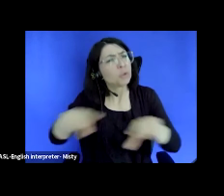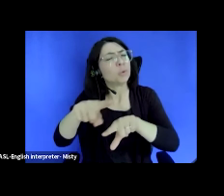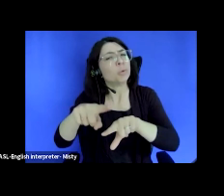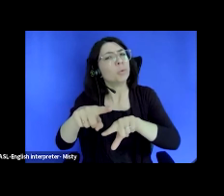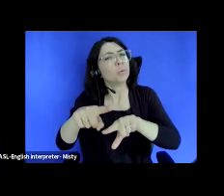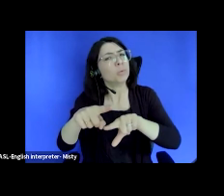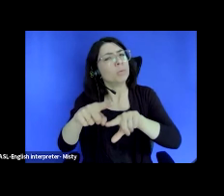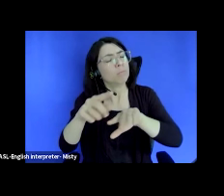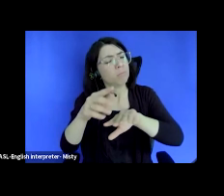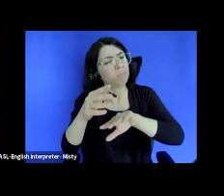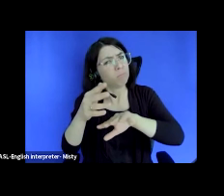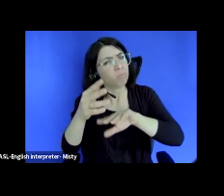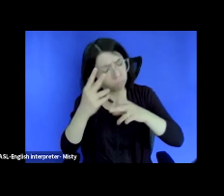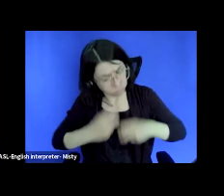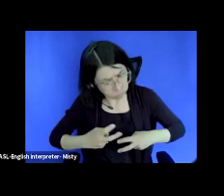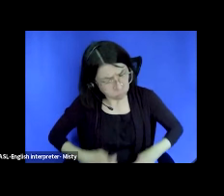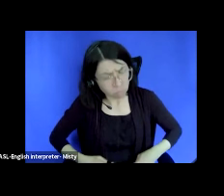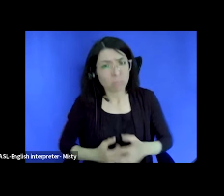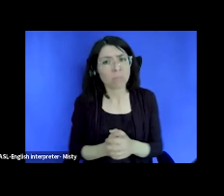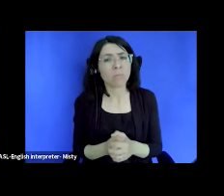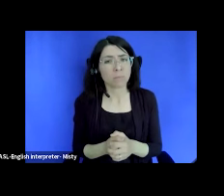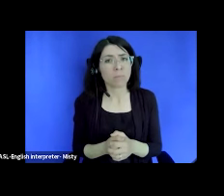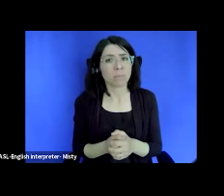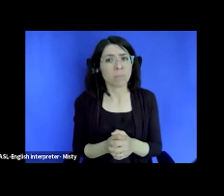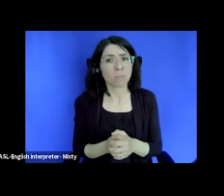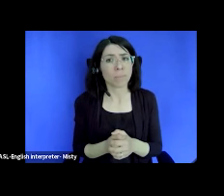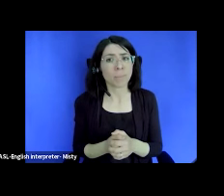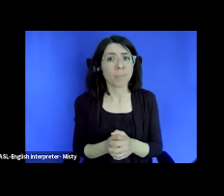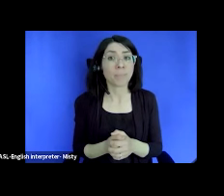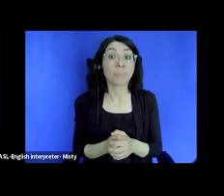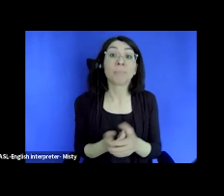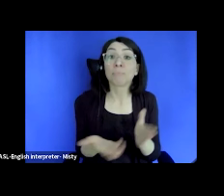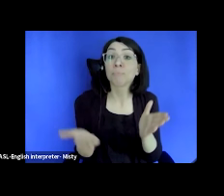course, safely do so, because we're part of being